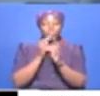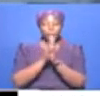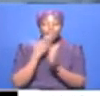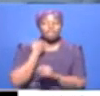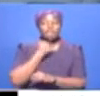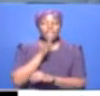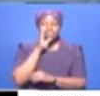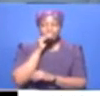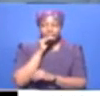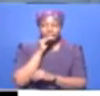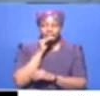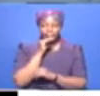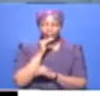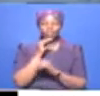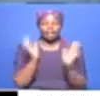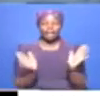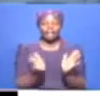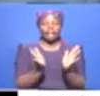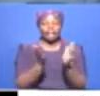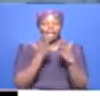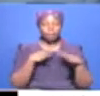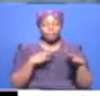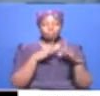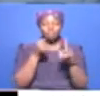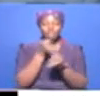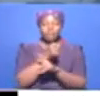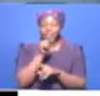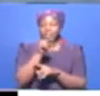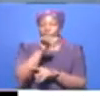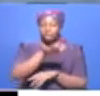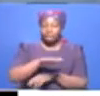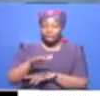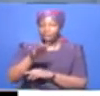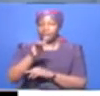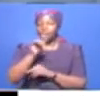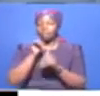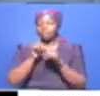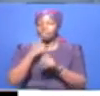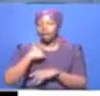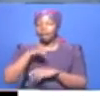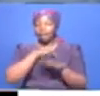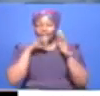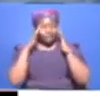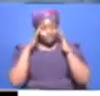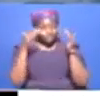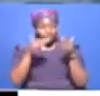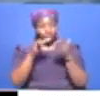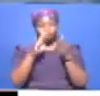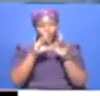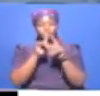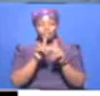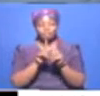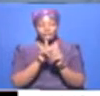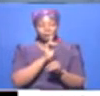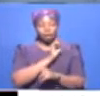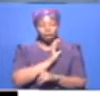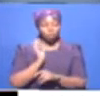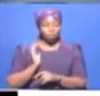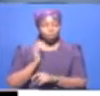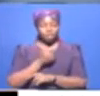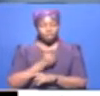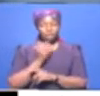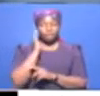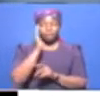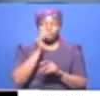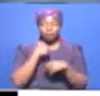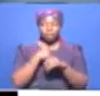incitement, that is one area that we are very keen as a committee, and I will make sure